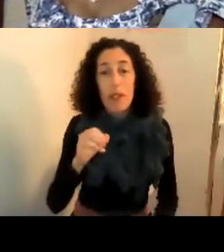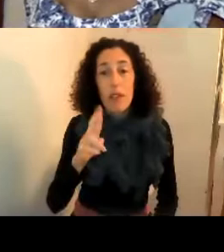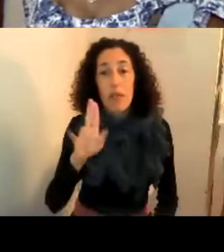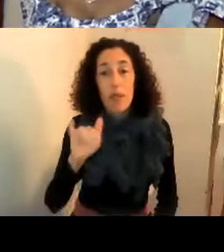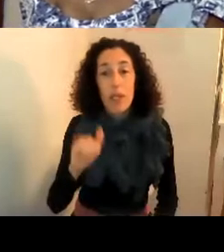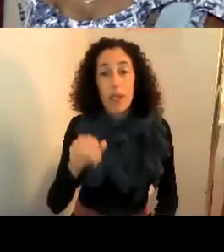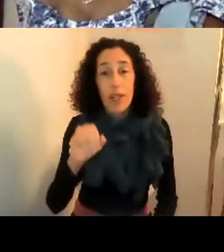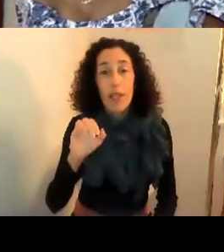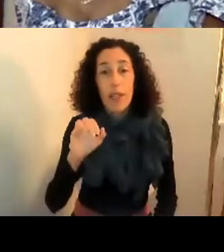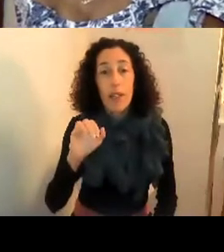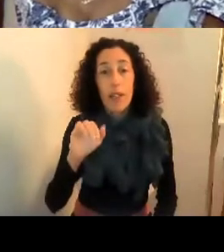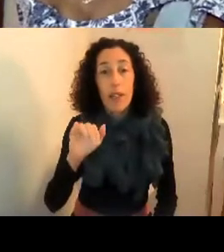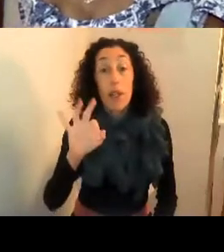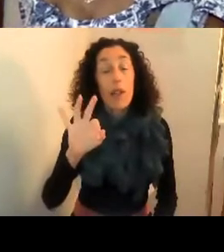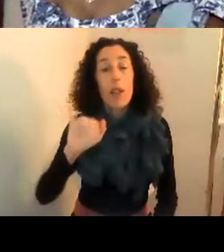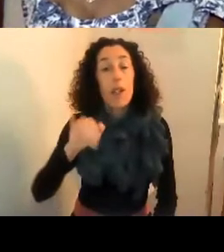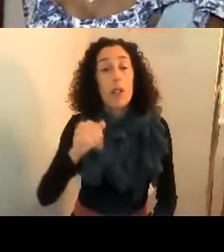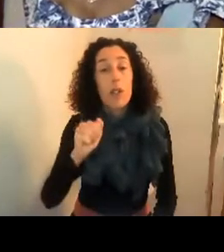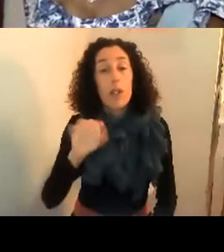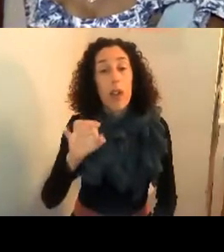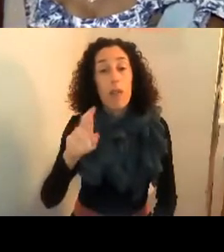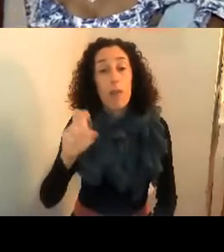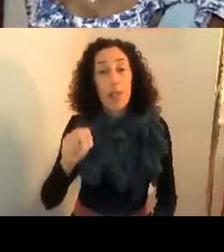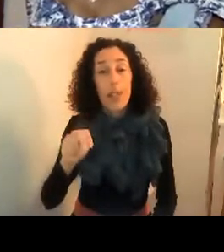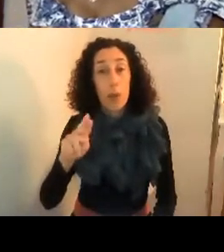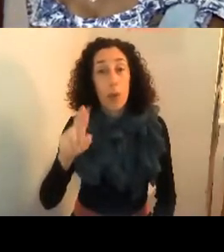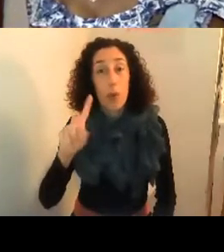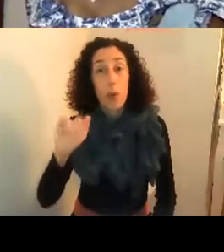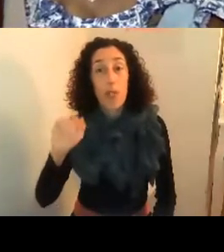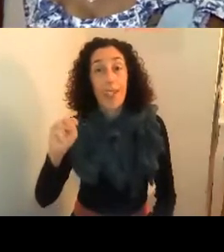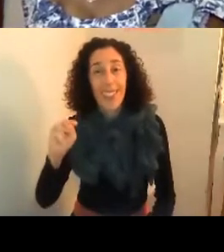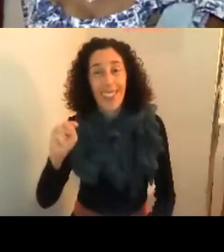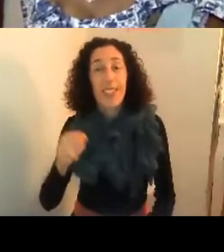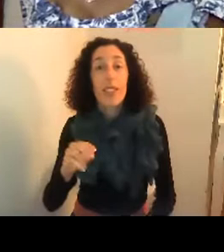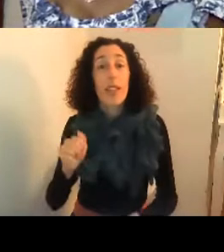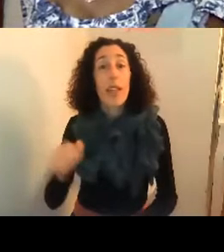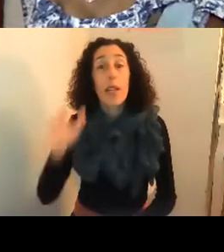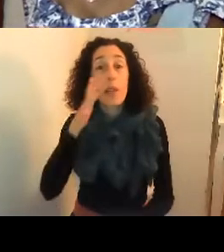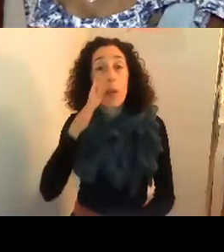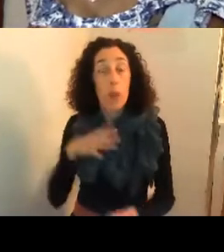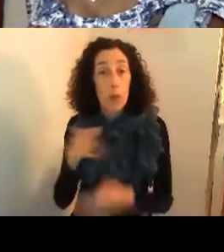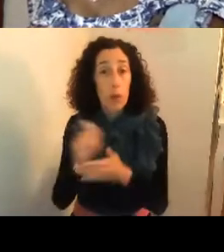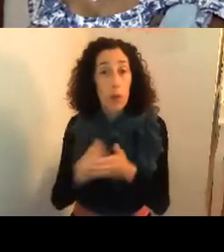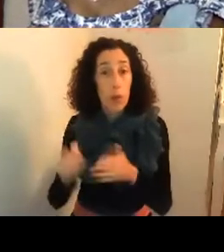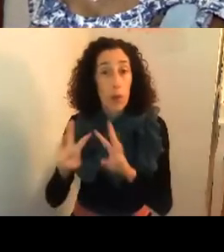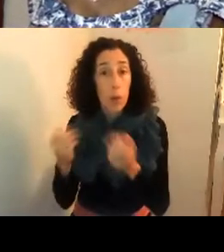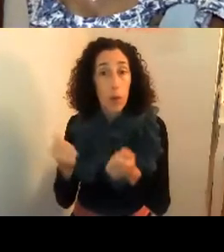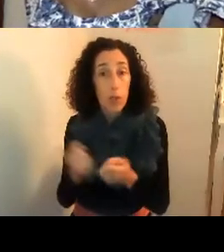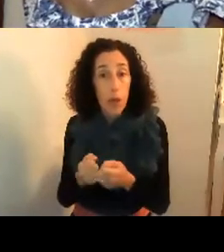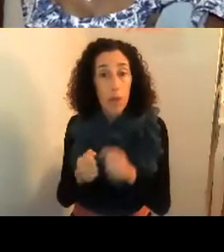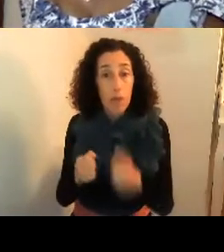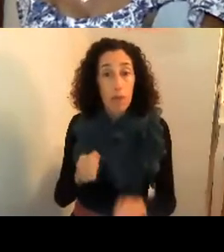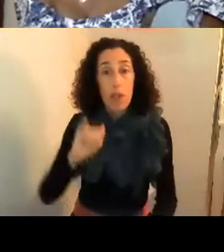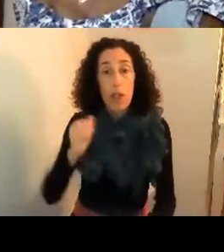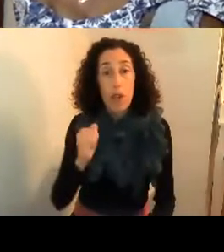Uddin. Jafreen is the executive director of the Asian American Writers Workshop. Jafreen is the first woman to